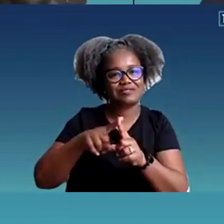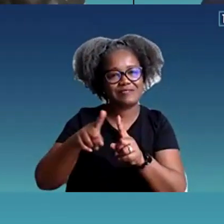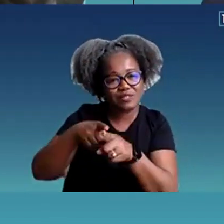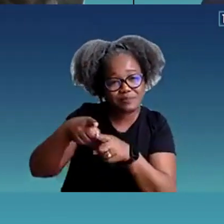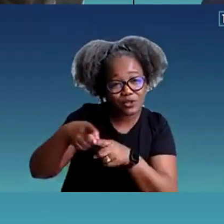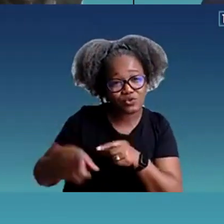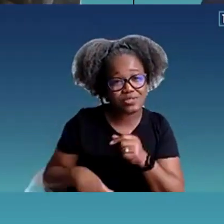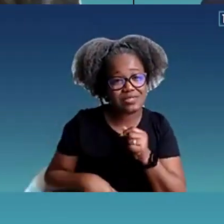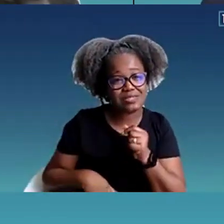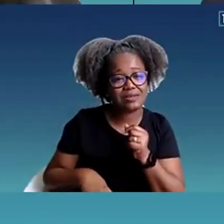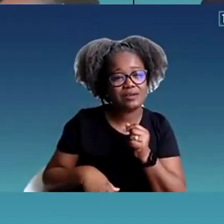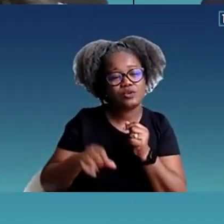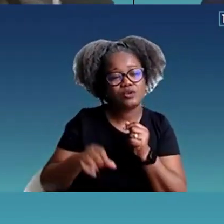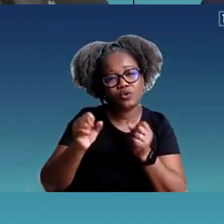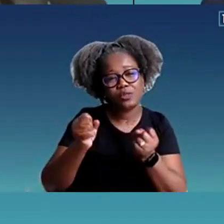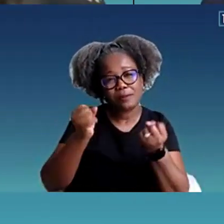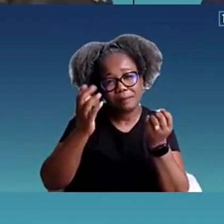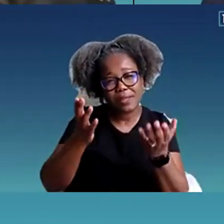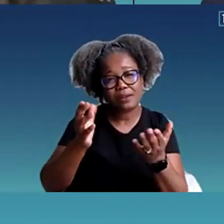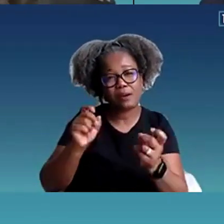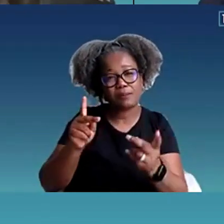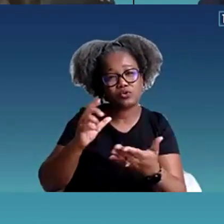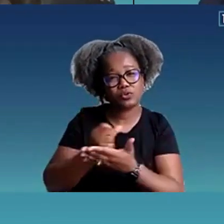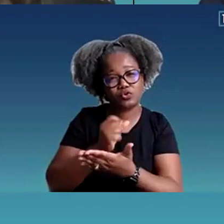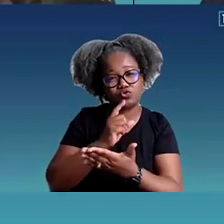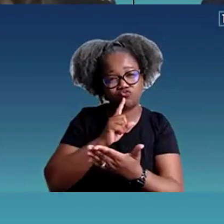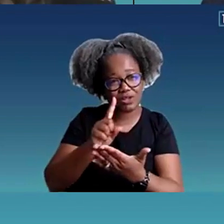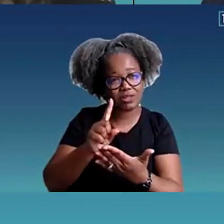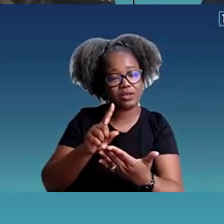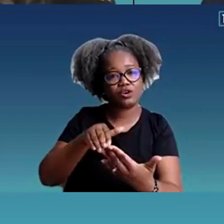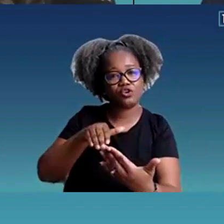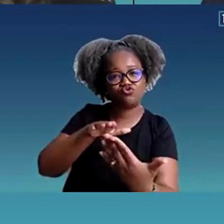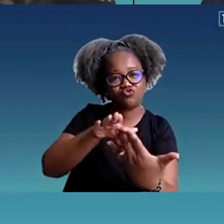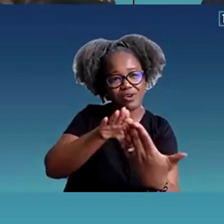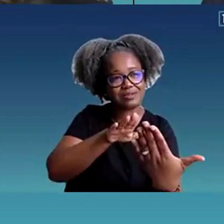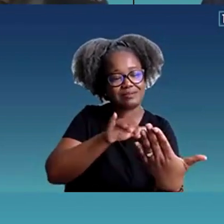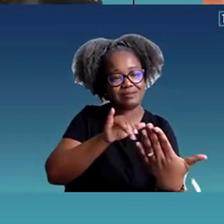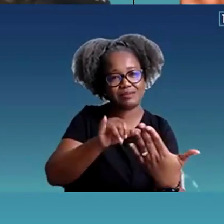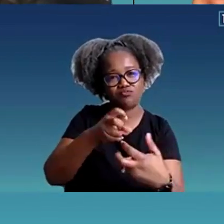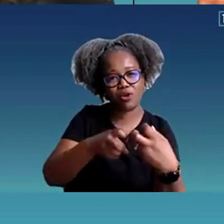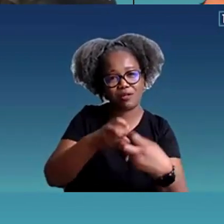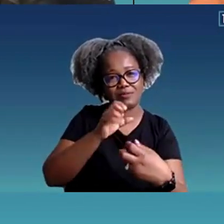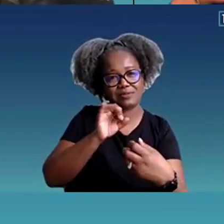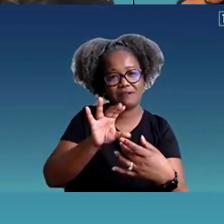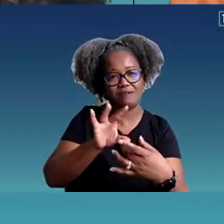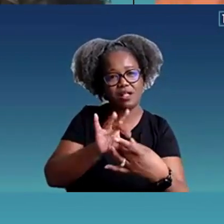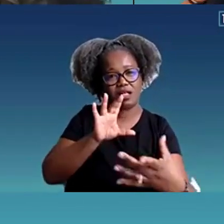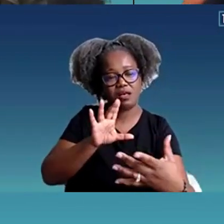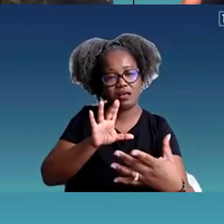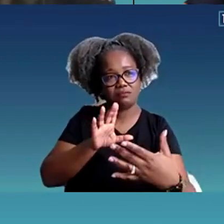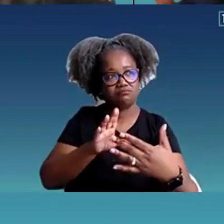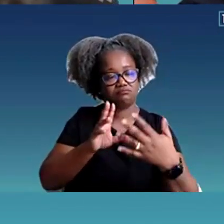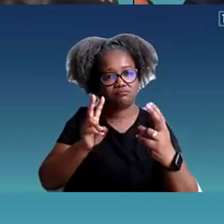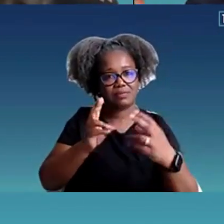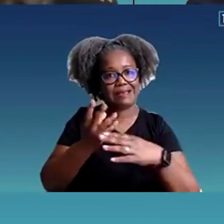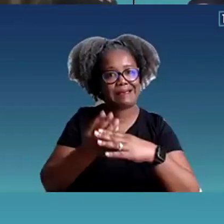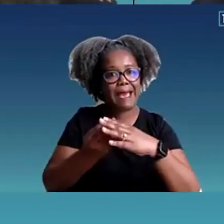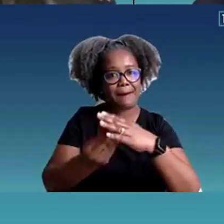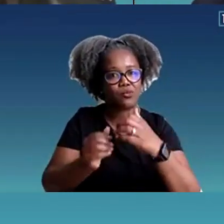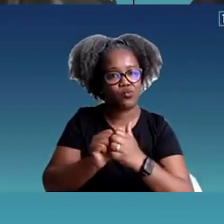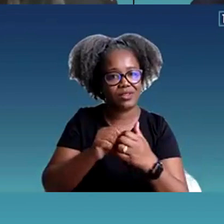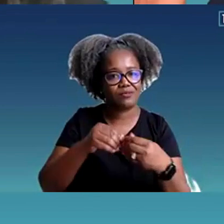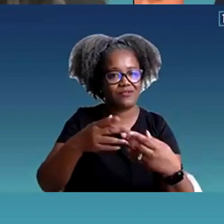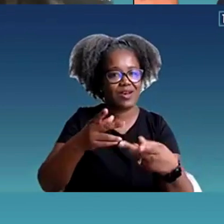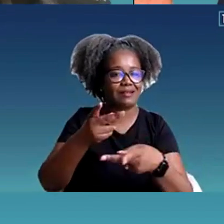in access to care. Very good. Very good points to frame up. Okay, so go back to my question. I'm ready for it